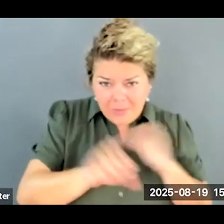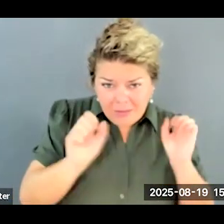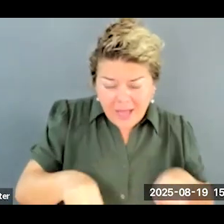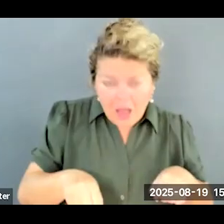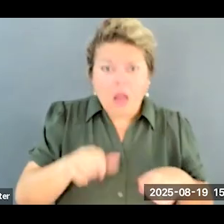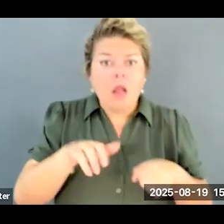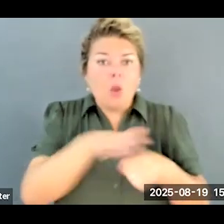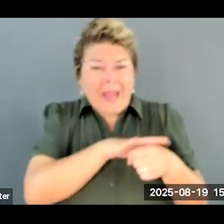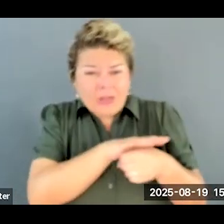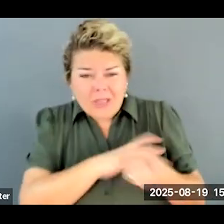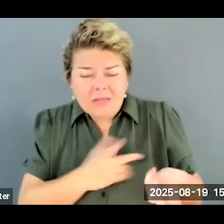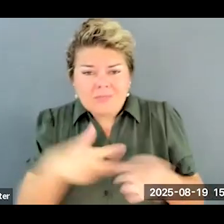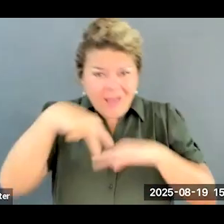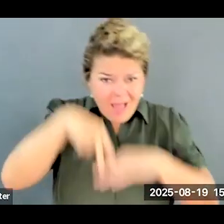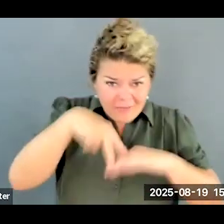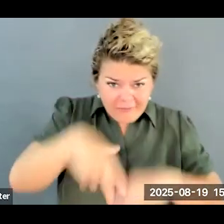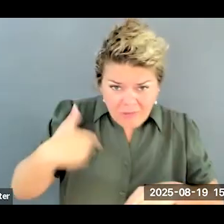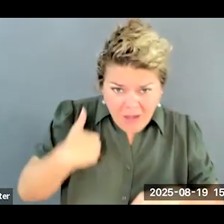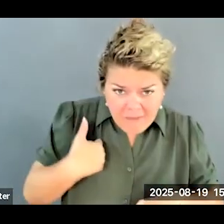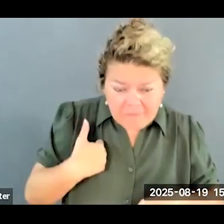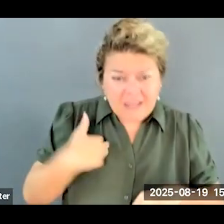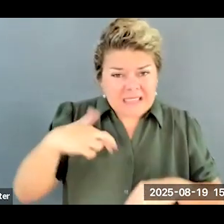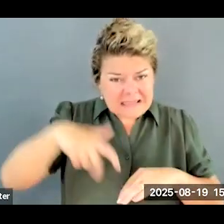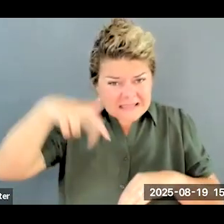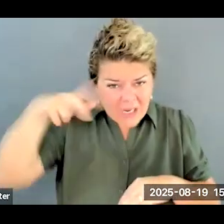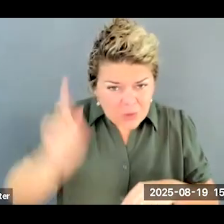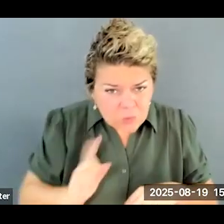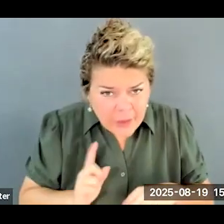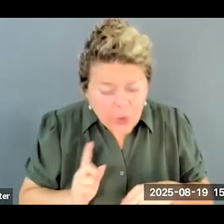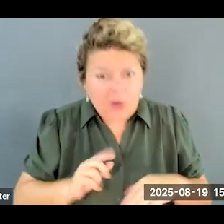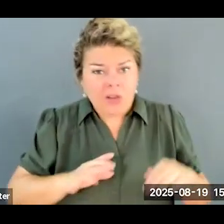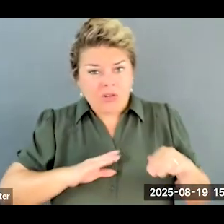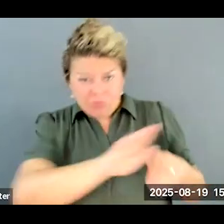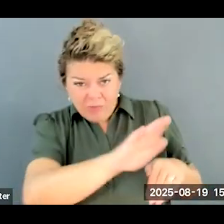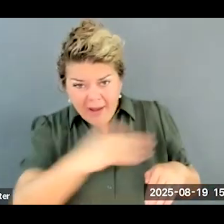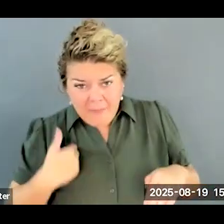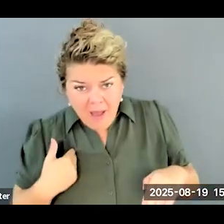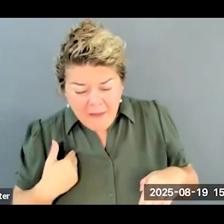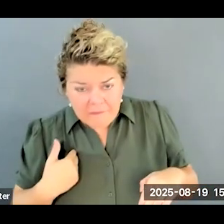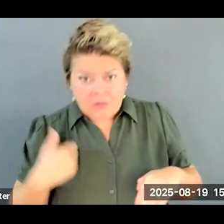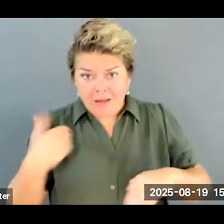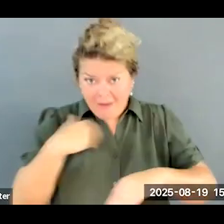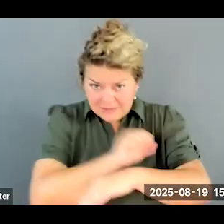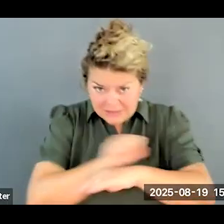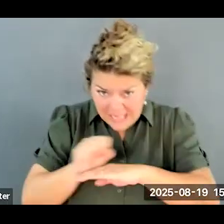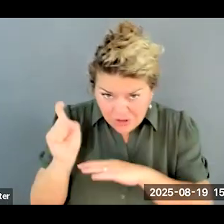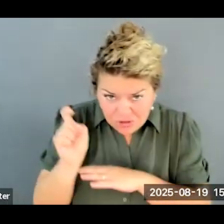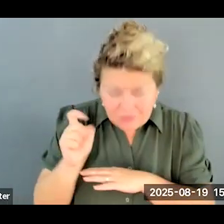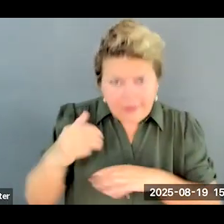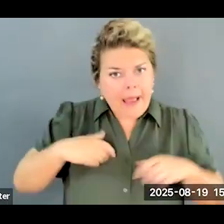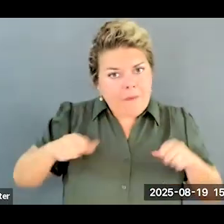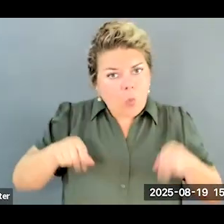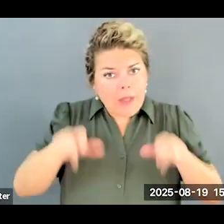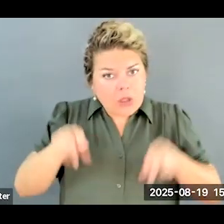location, the elevator or stair access, ramp access. Is there a stage? Do we have a wheelchair